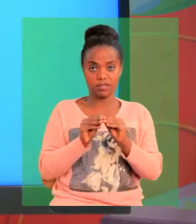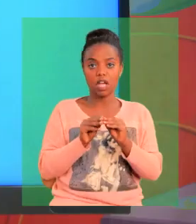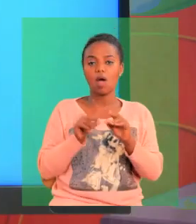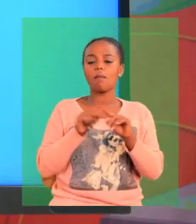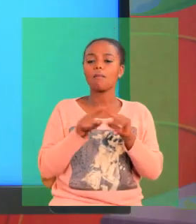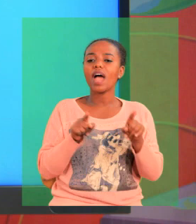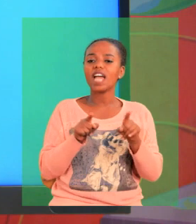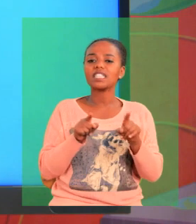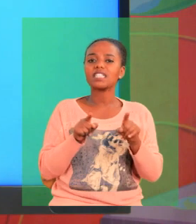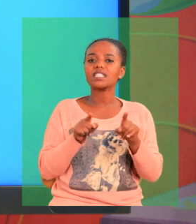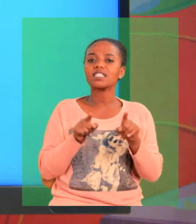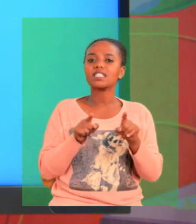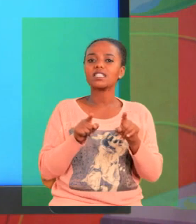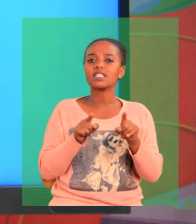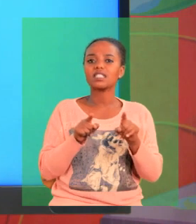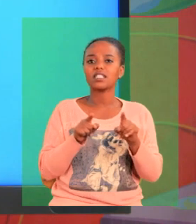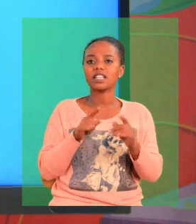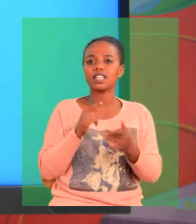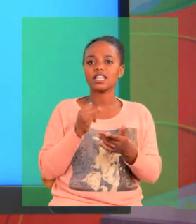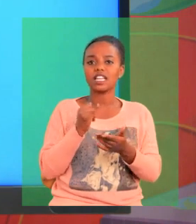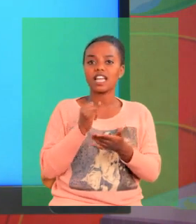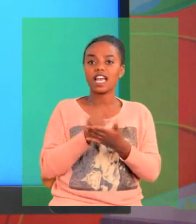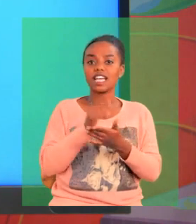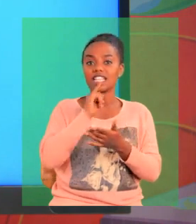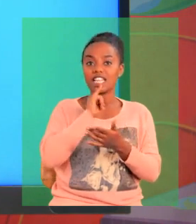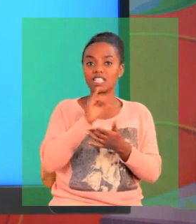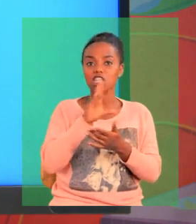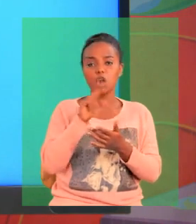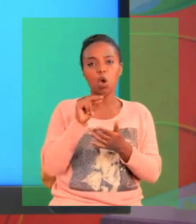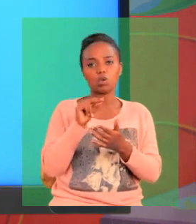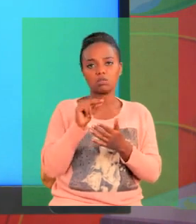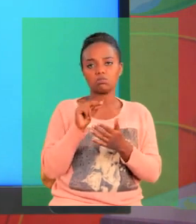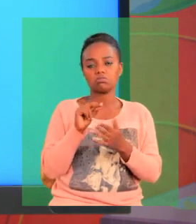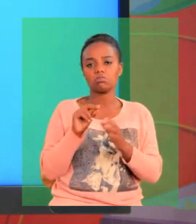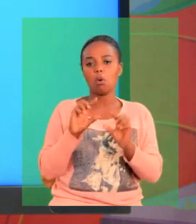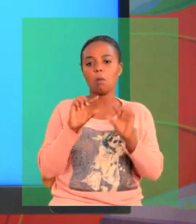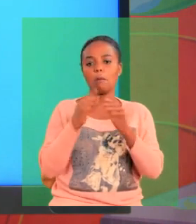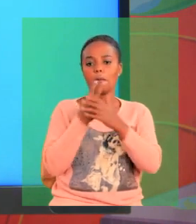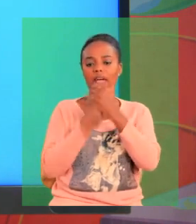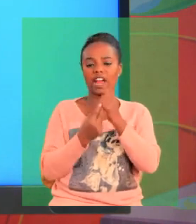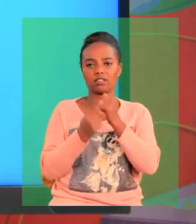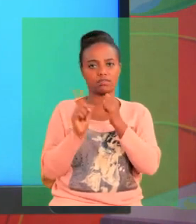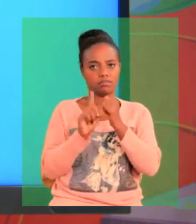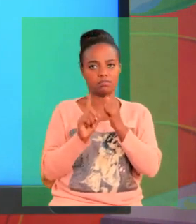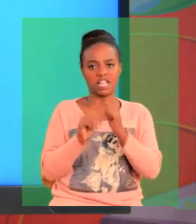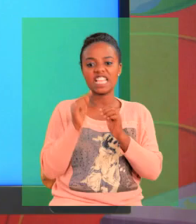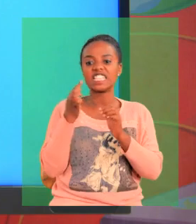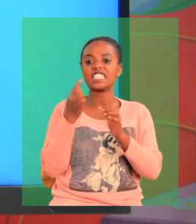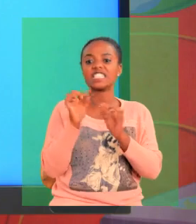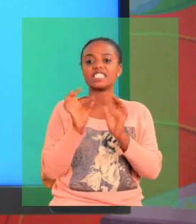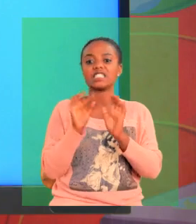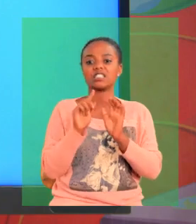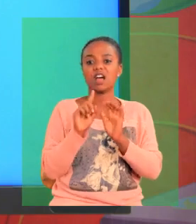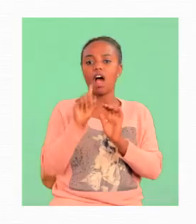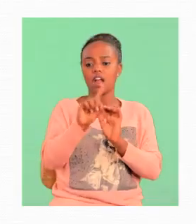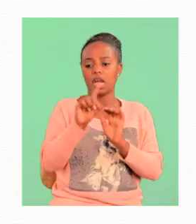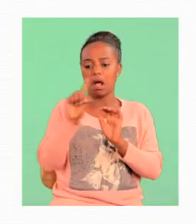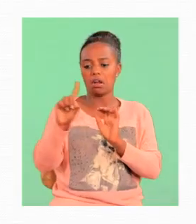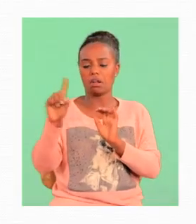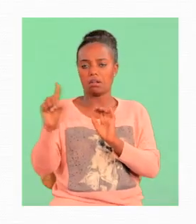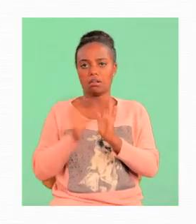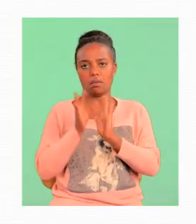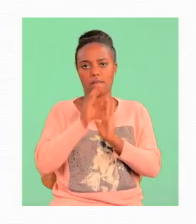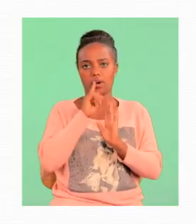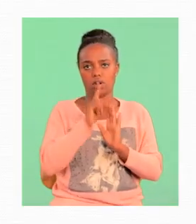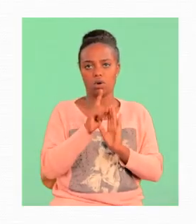But it is not the set of ordered pair. It is a set of single numbers. But if you take this one,